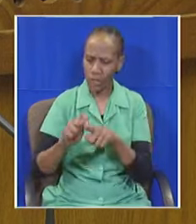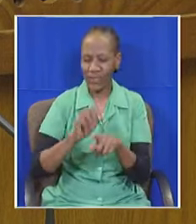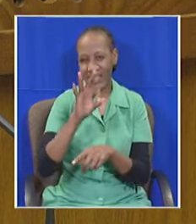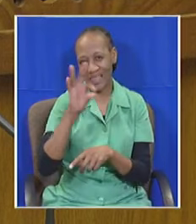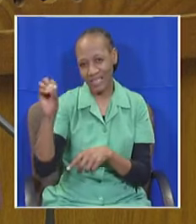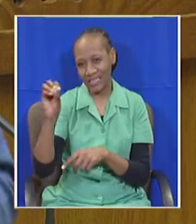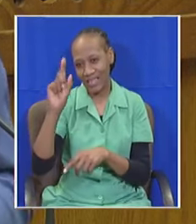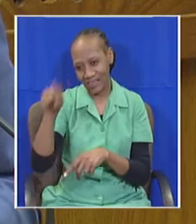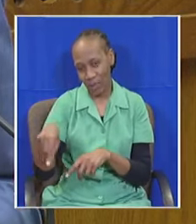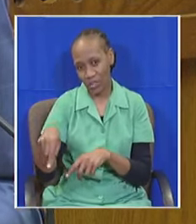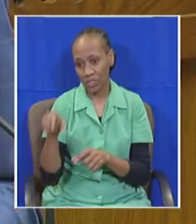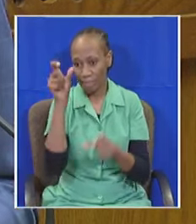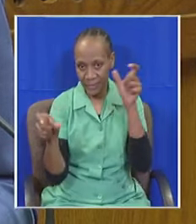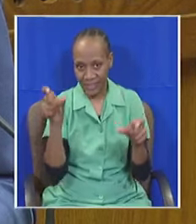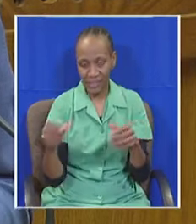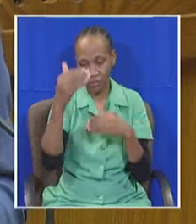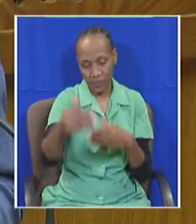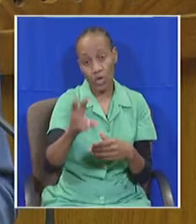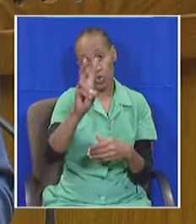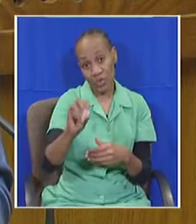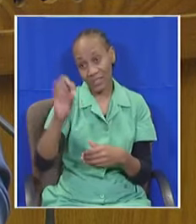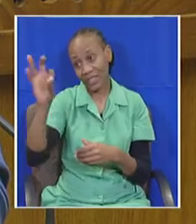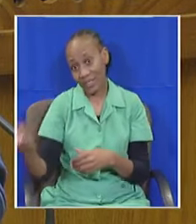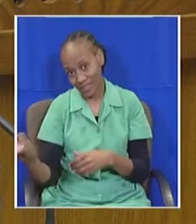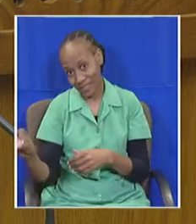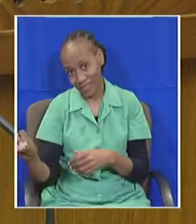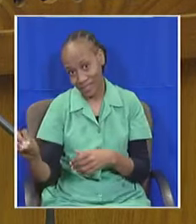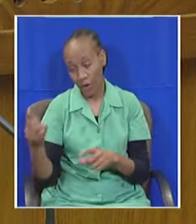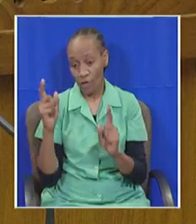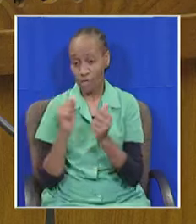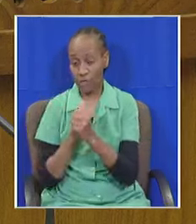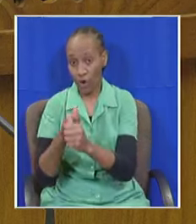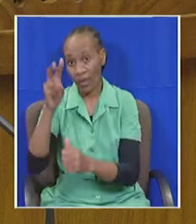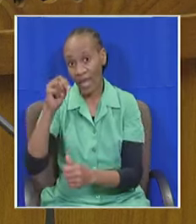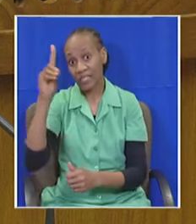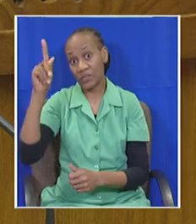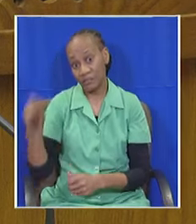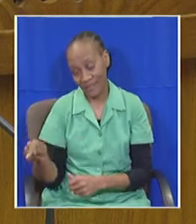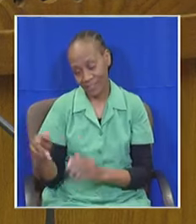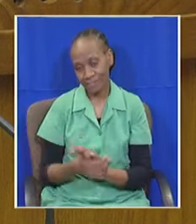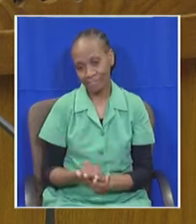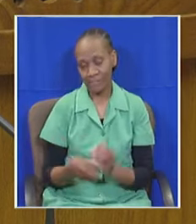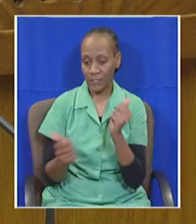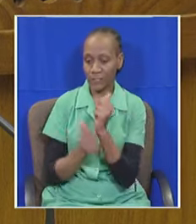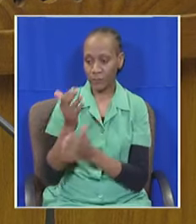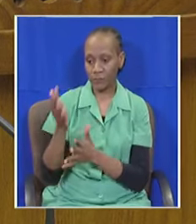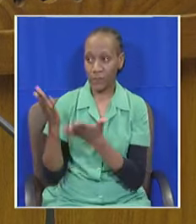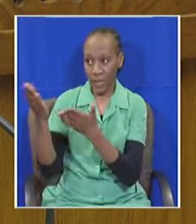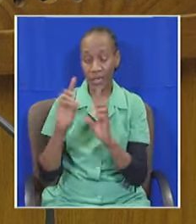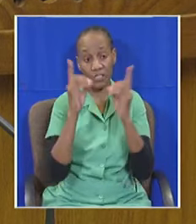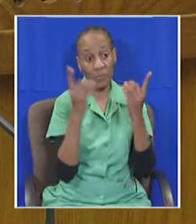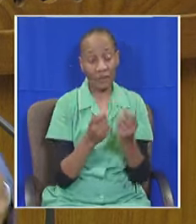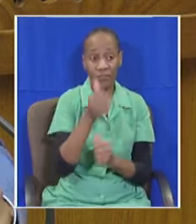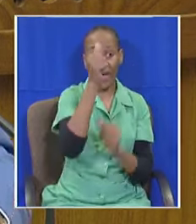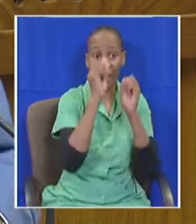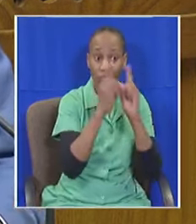30,000 artisans per annum by 2030, as directed by the National Development Plan. Honorable Deputy Speaker, the Department of Higher Education